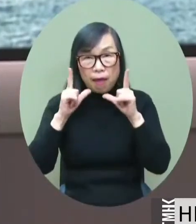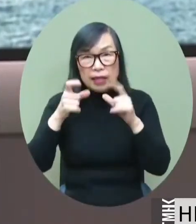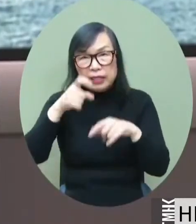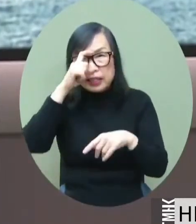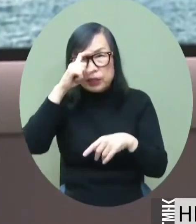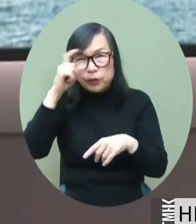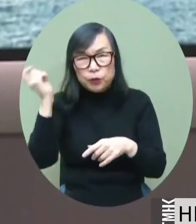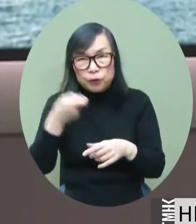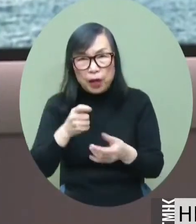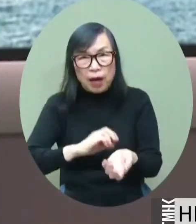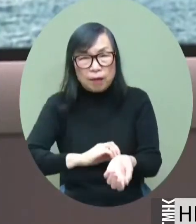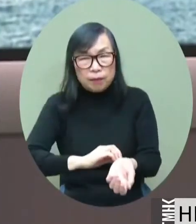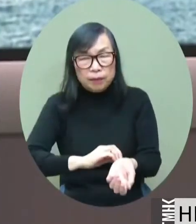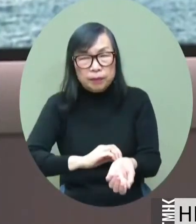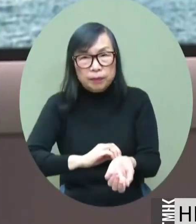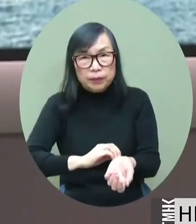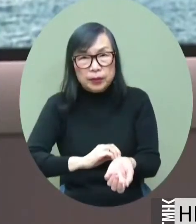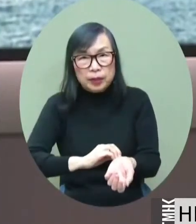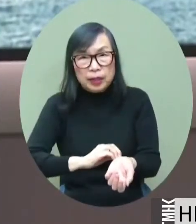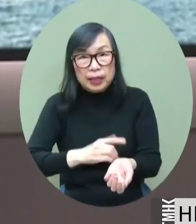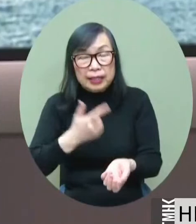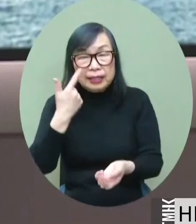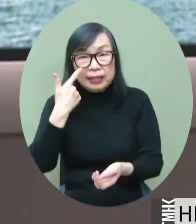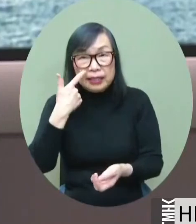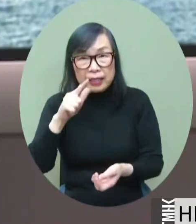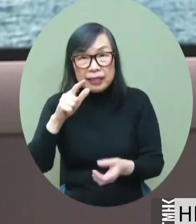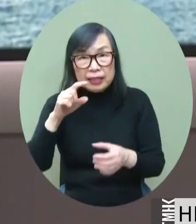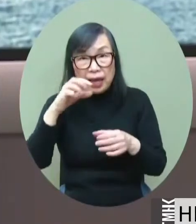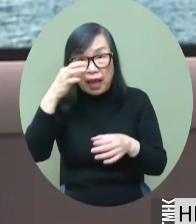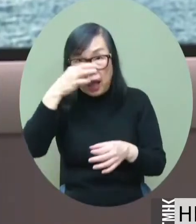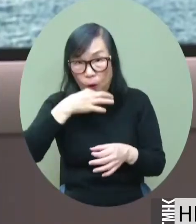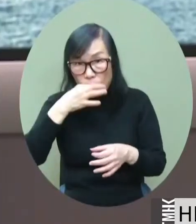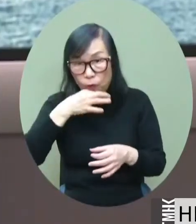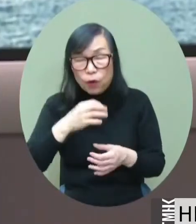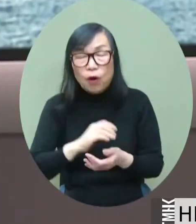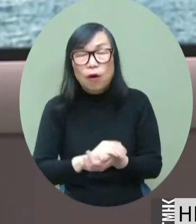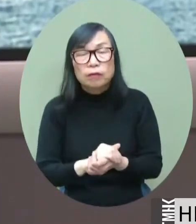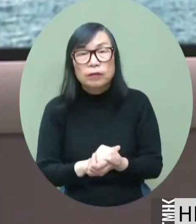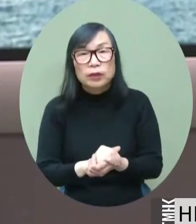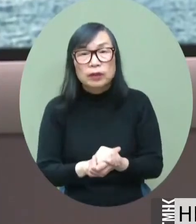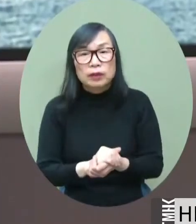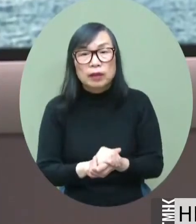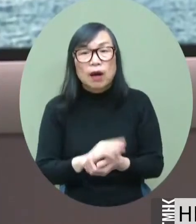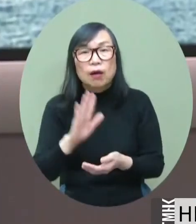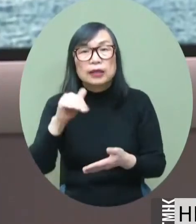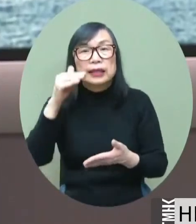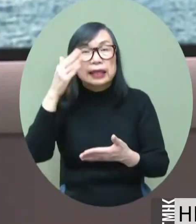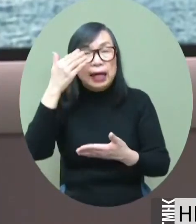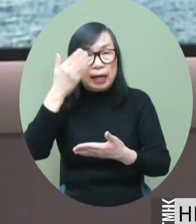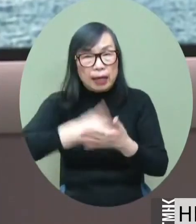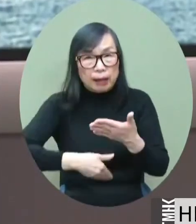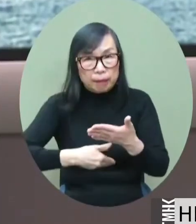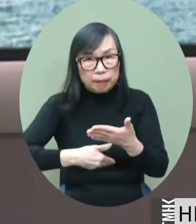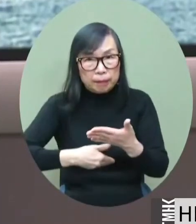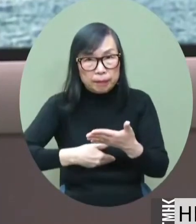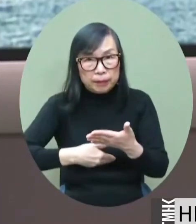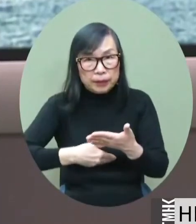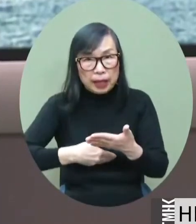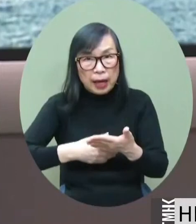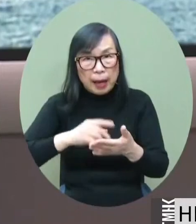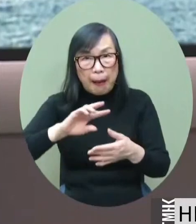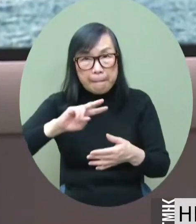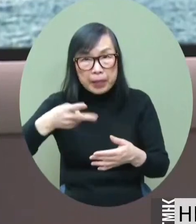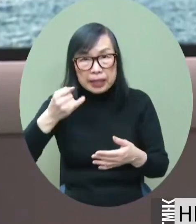members. And if you have any symptoms, remember to consult a doctor as soon as possible, because the new oral drugs can